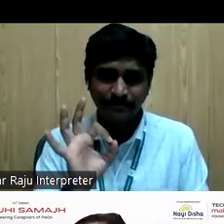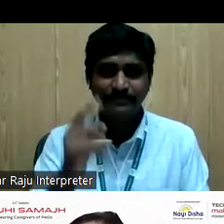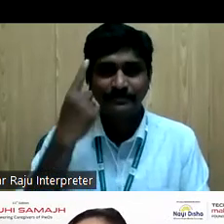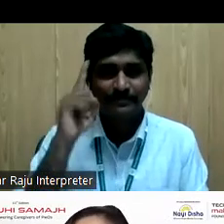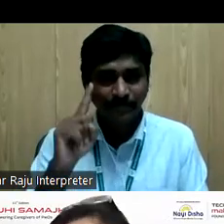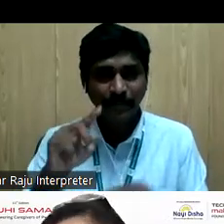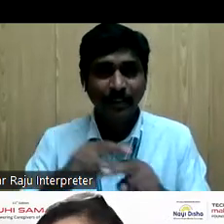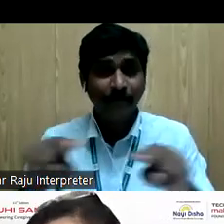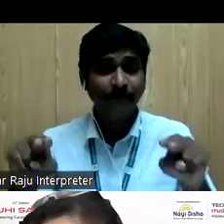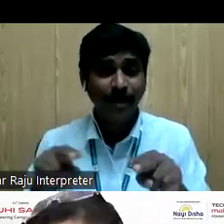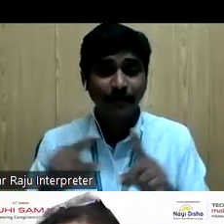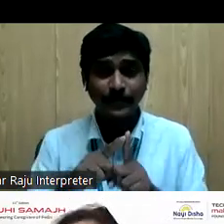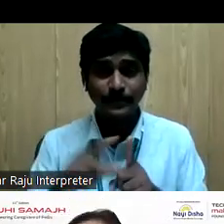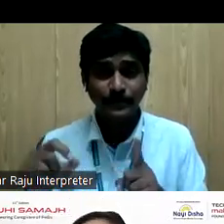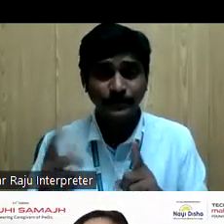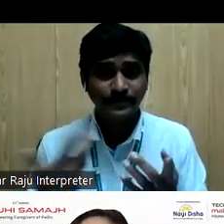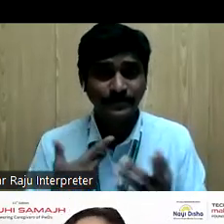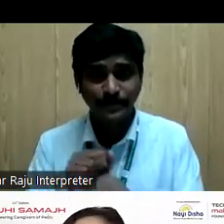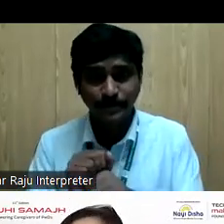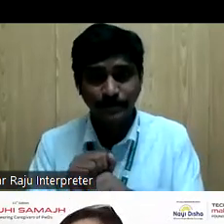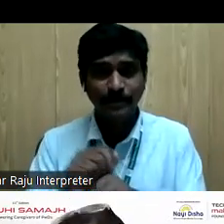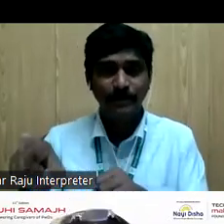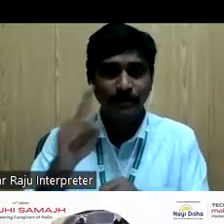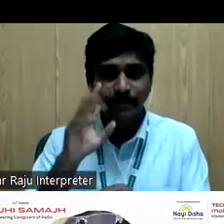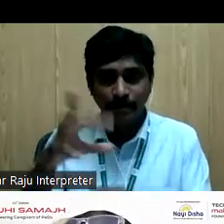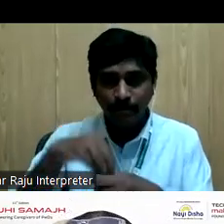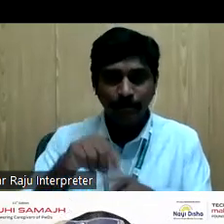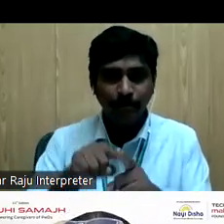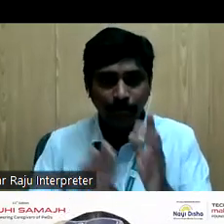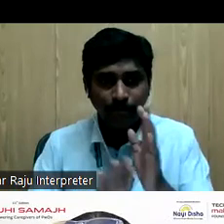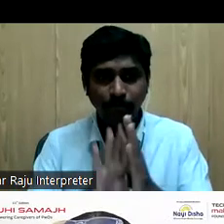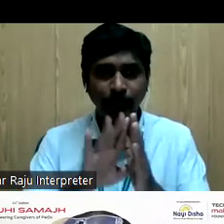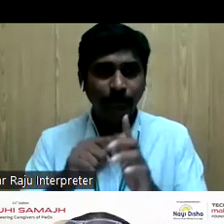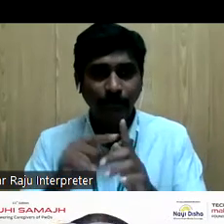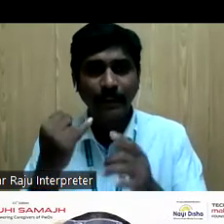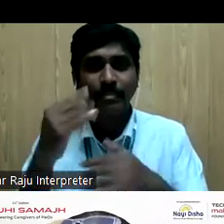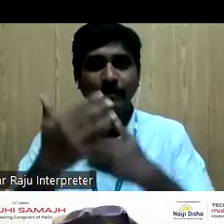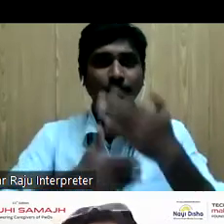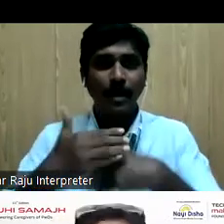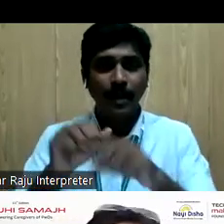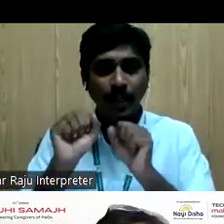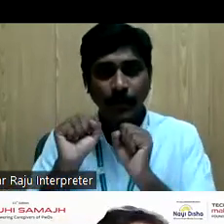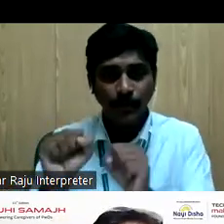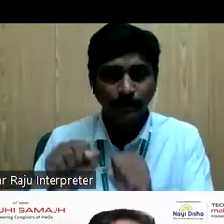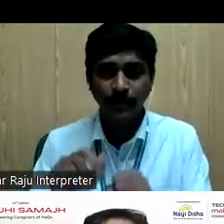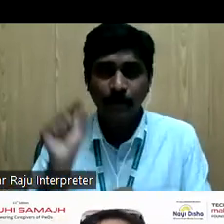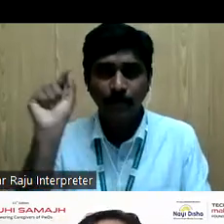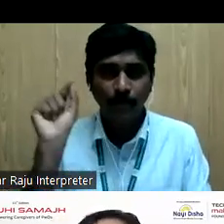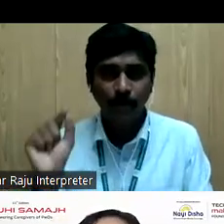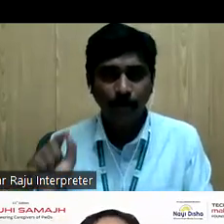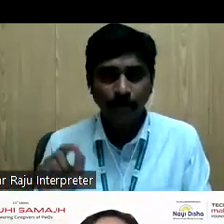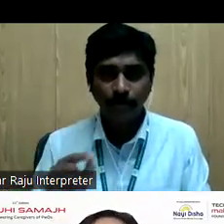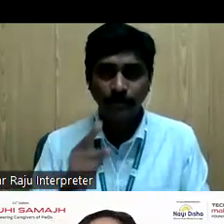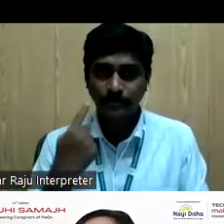families and persons with intellectual and developmental disabilities. Few points that he shared. Yes, of course, we